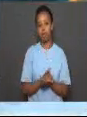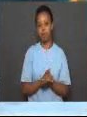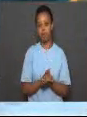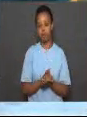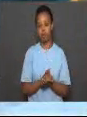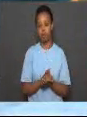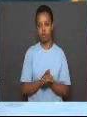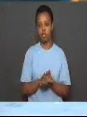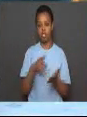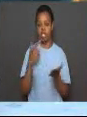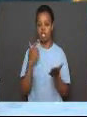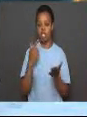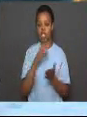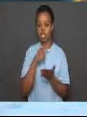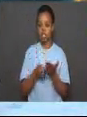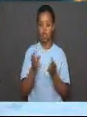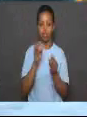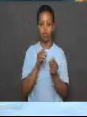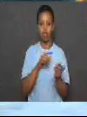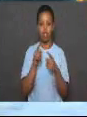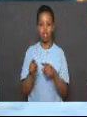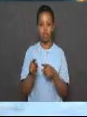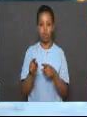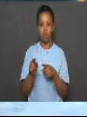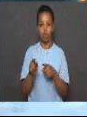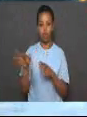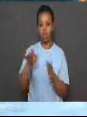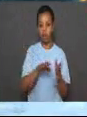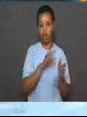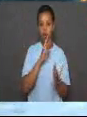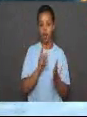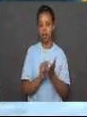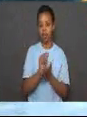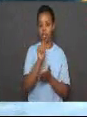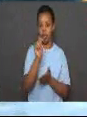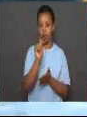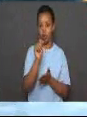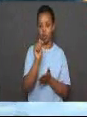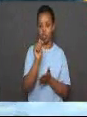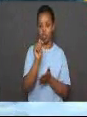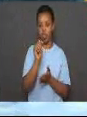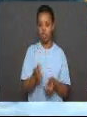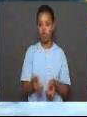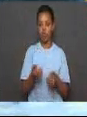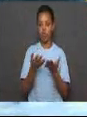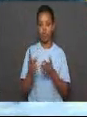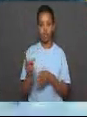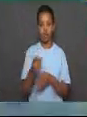Also, the evaporation of the seawater provides rainwater for the